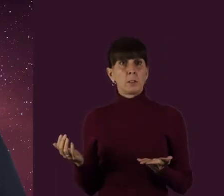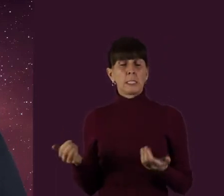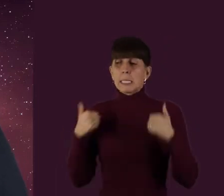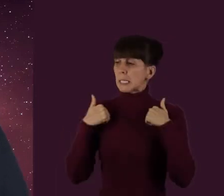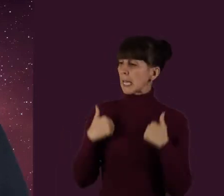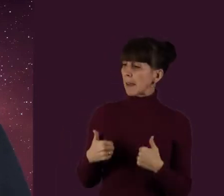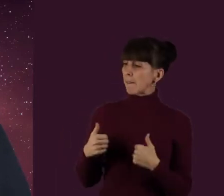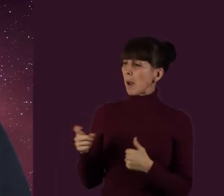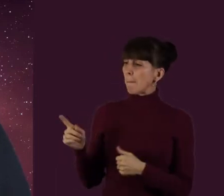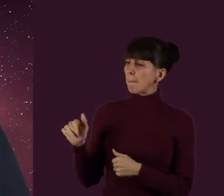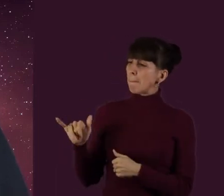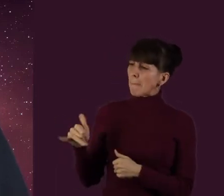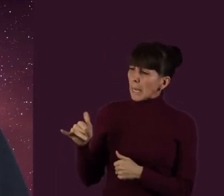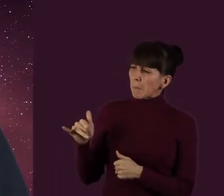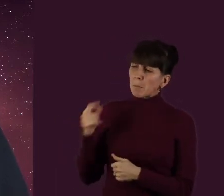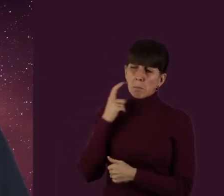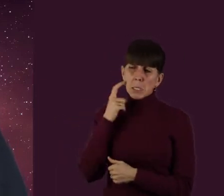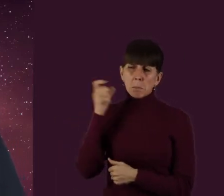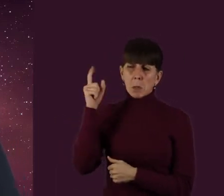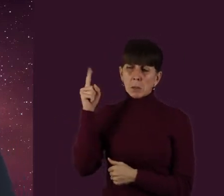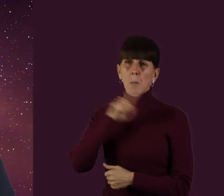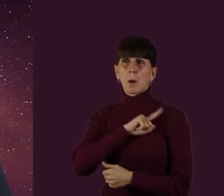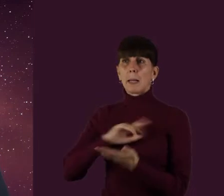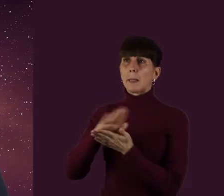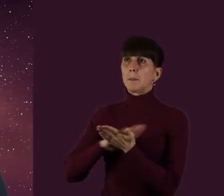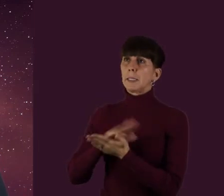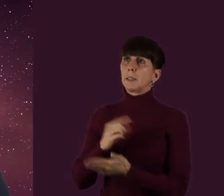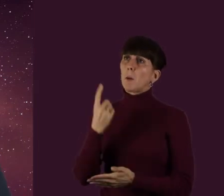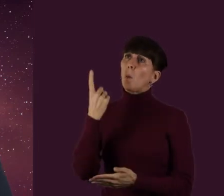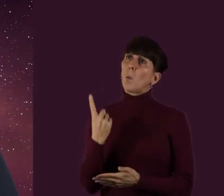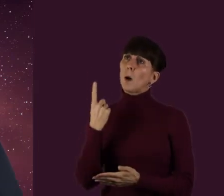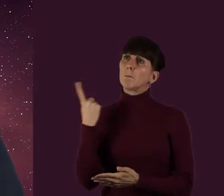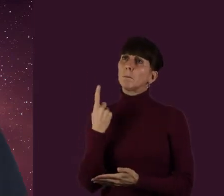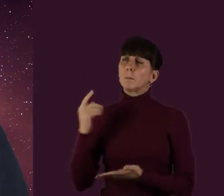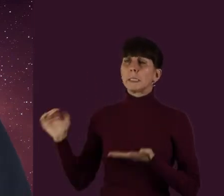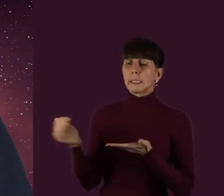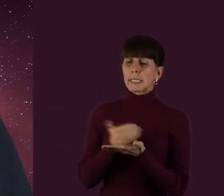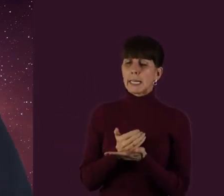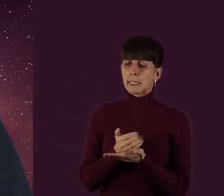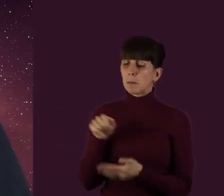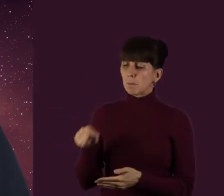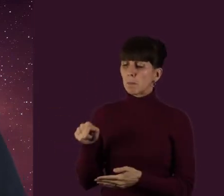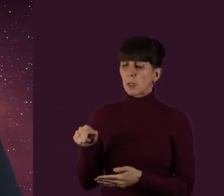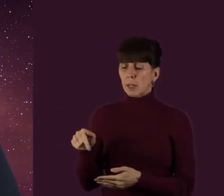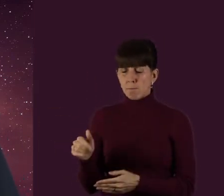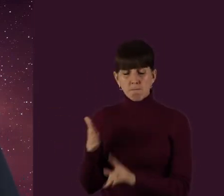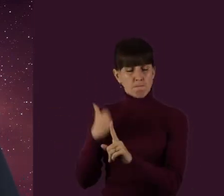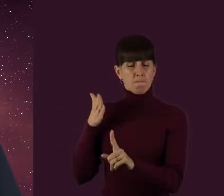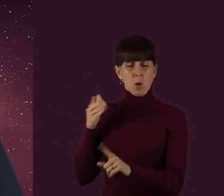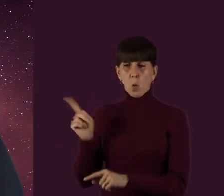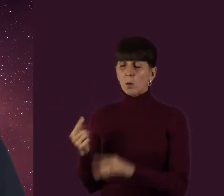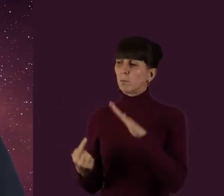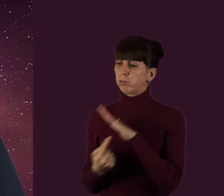to grasp, one who saves. But they clearly sensed the importance of the message and they